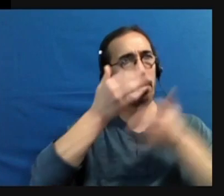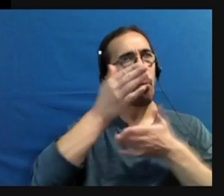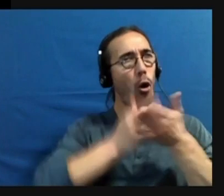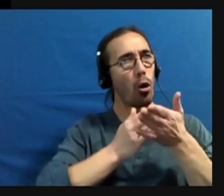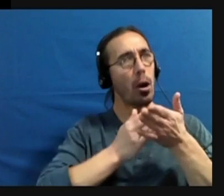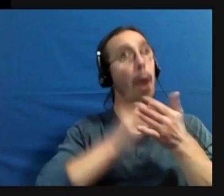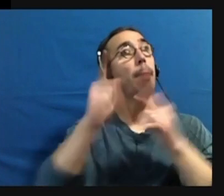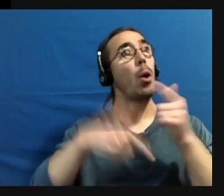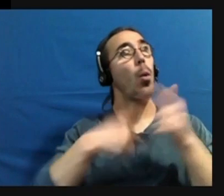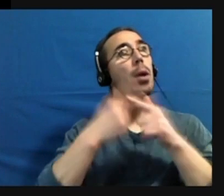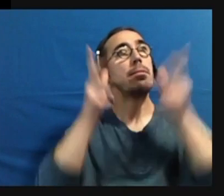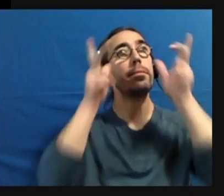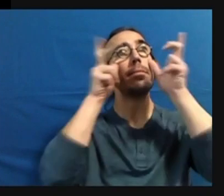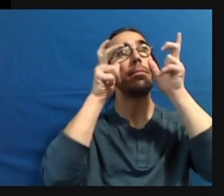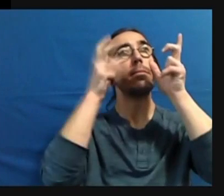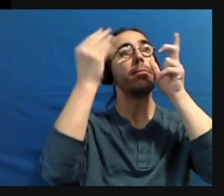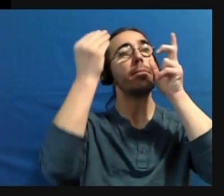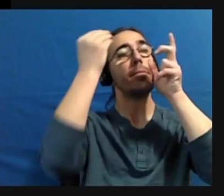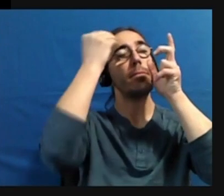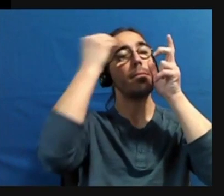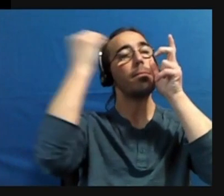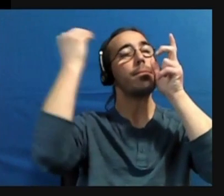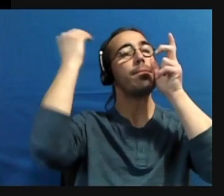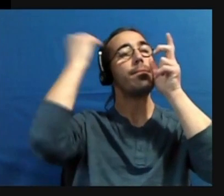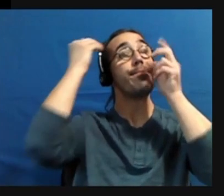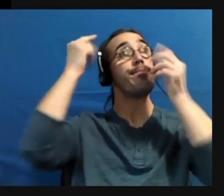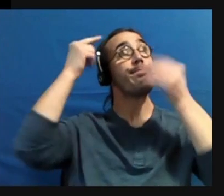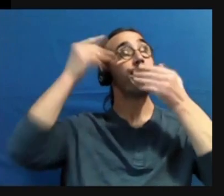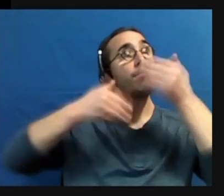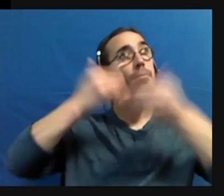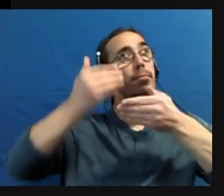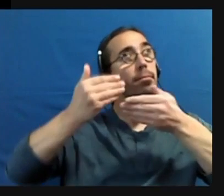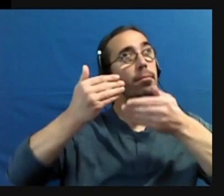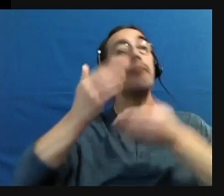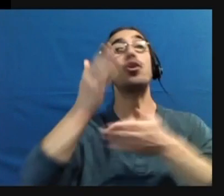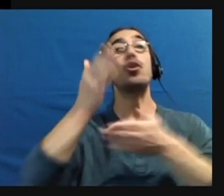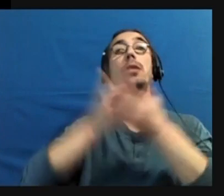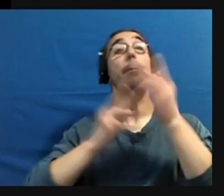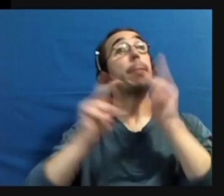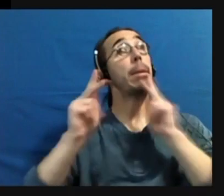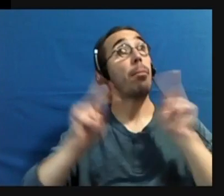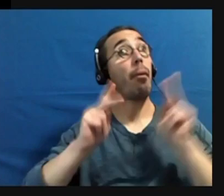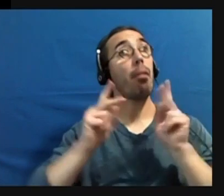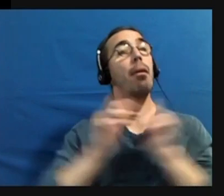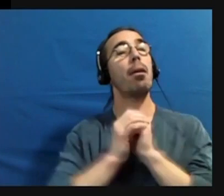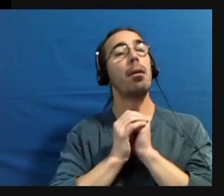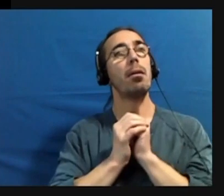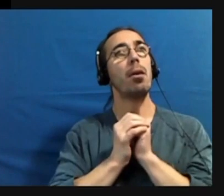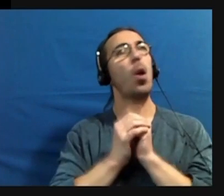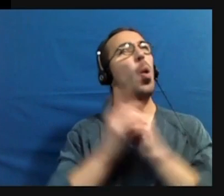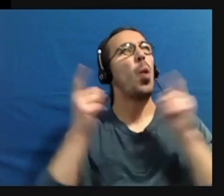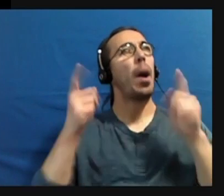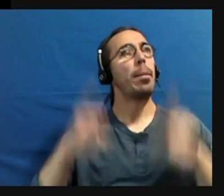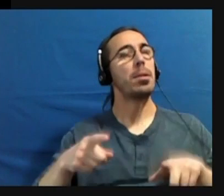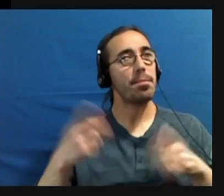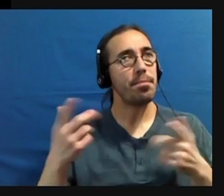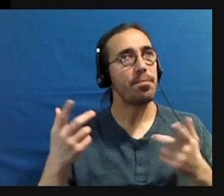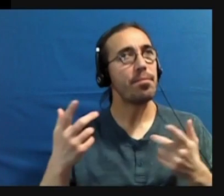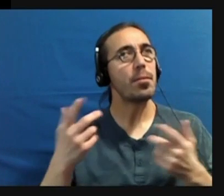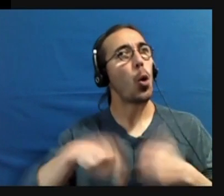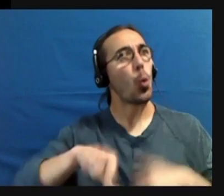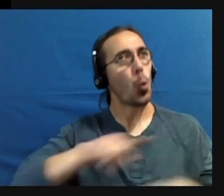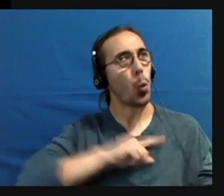goes into that part of your brain, for some people, what happens is that